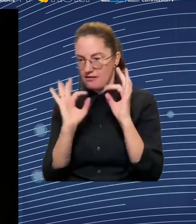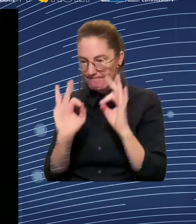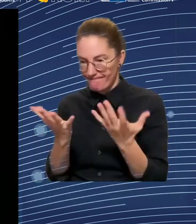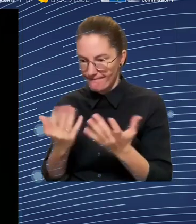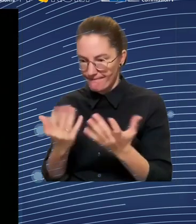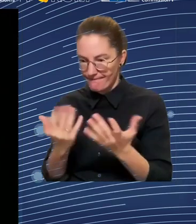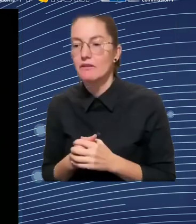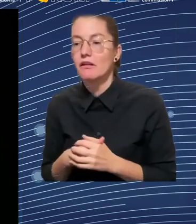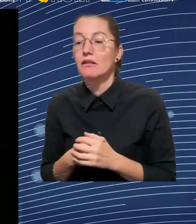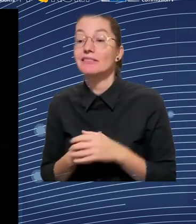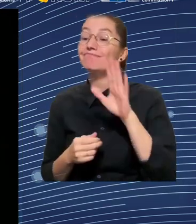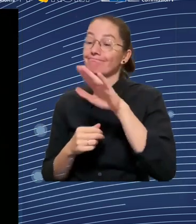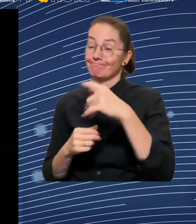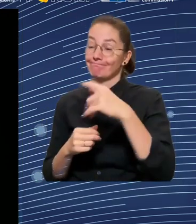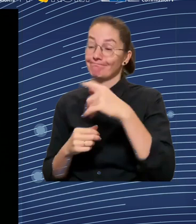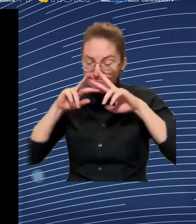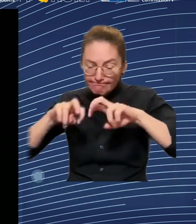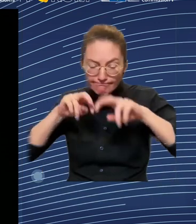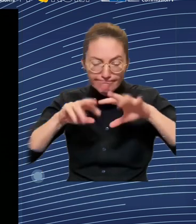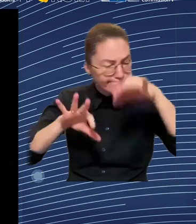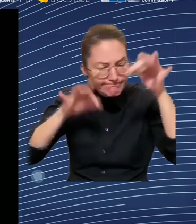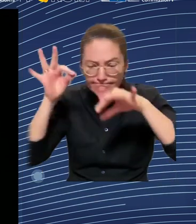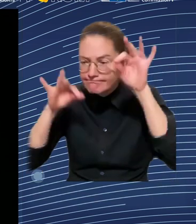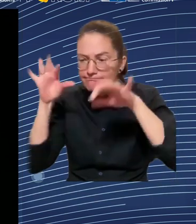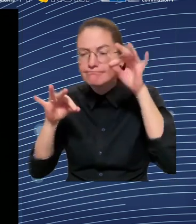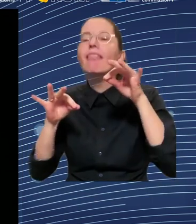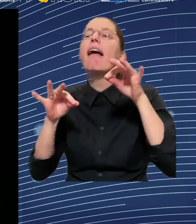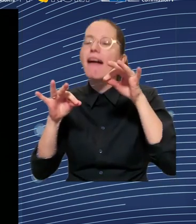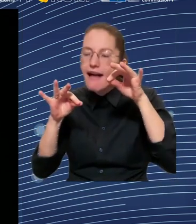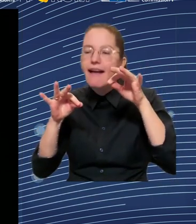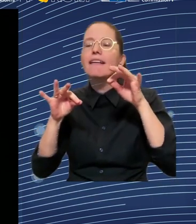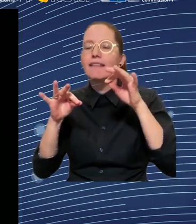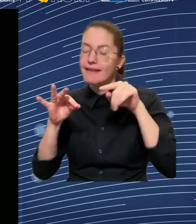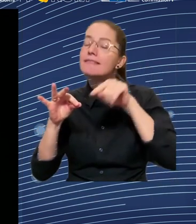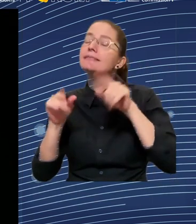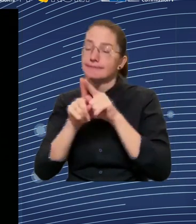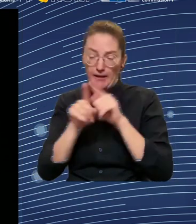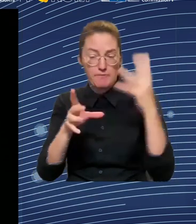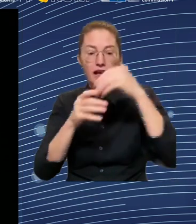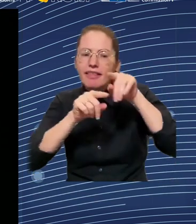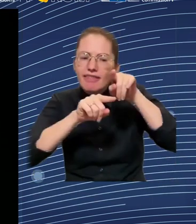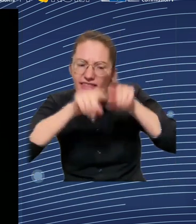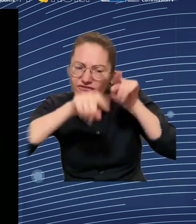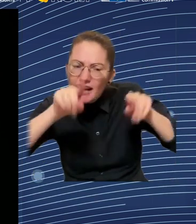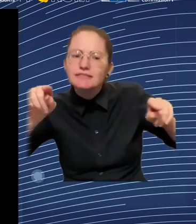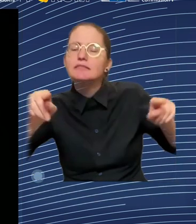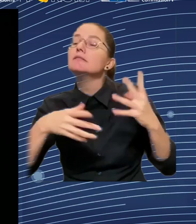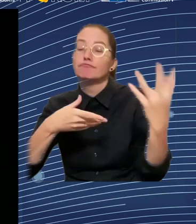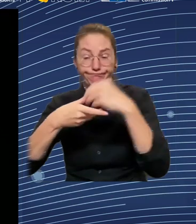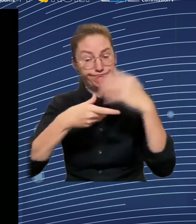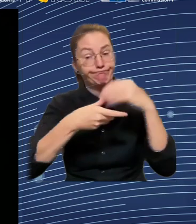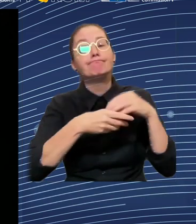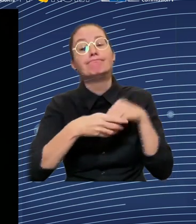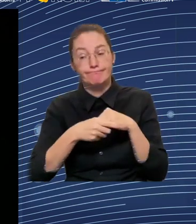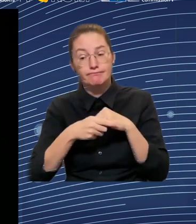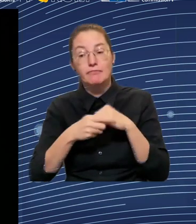category, and we have to use what essentially is available. So I think this is also maybe one of the reasons why we